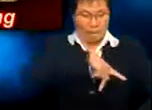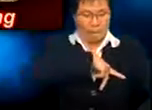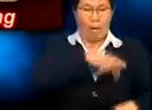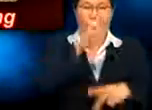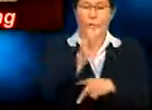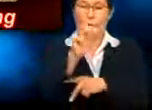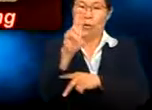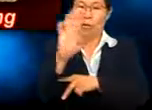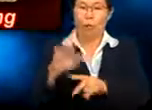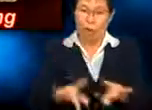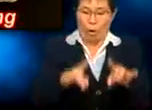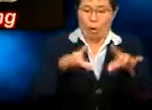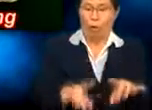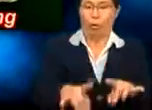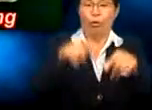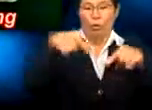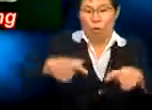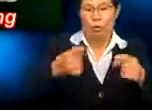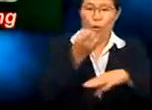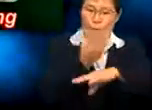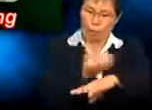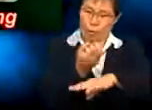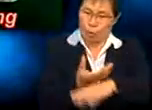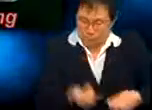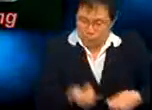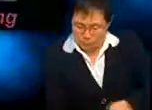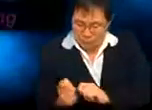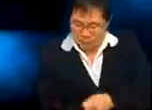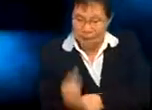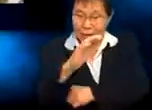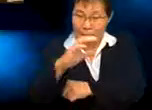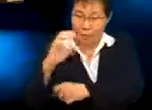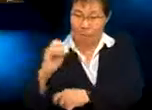by the Raub Australian Gold Mining Company.